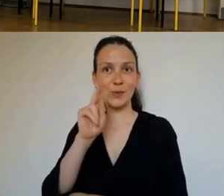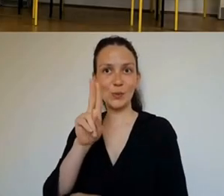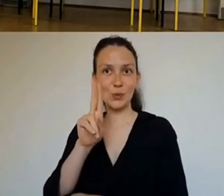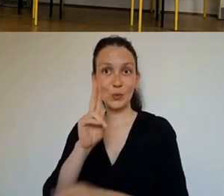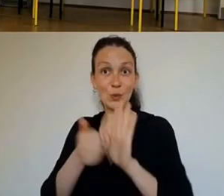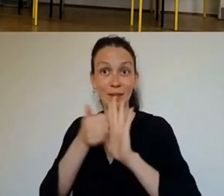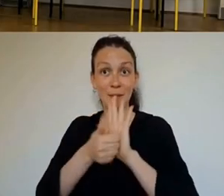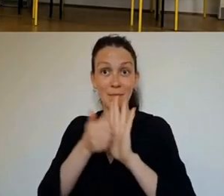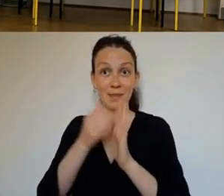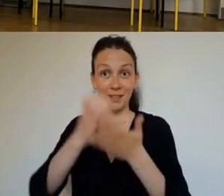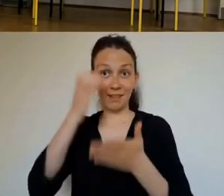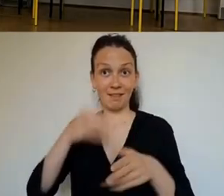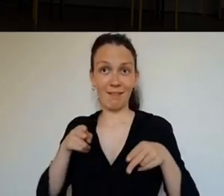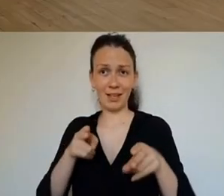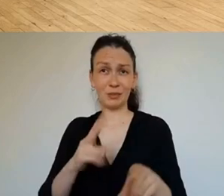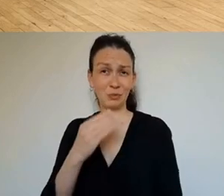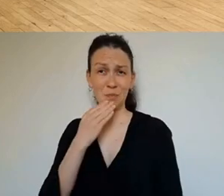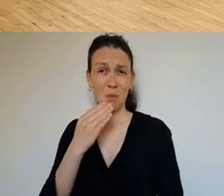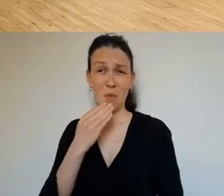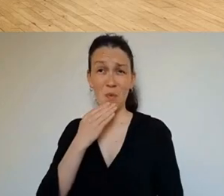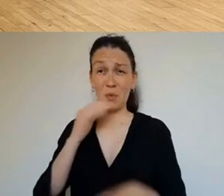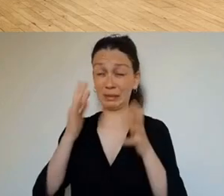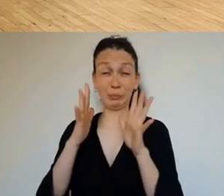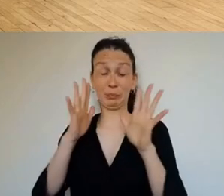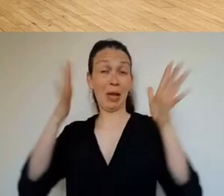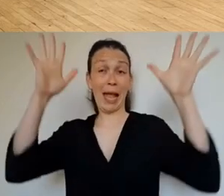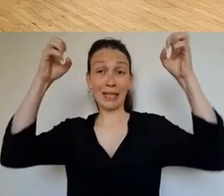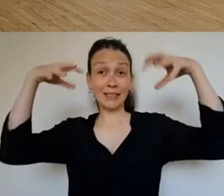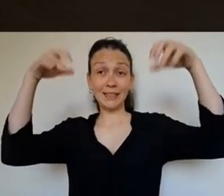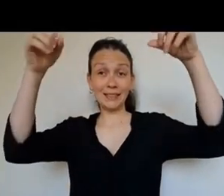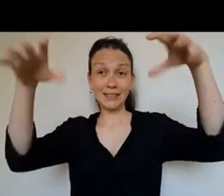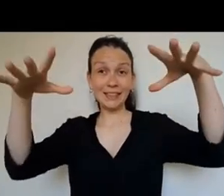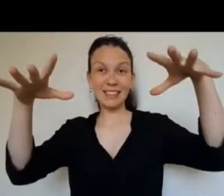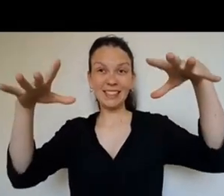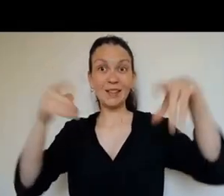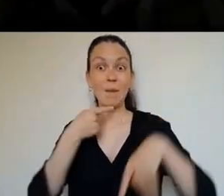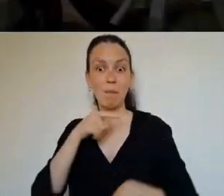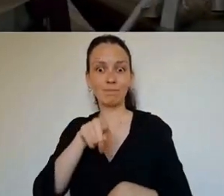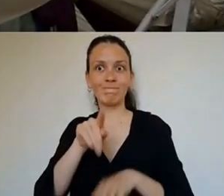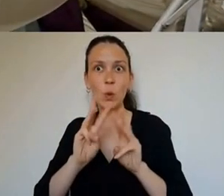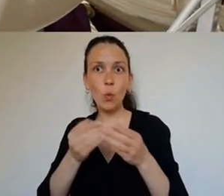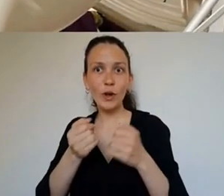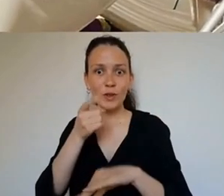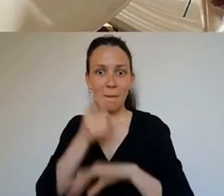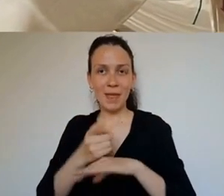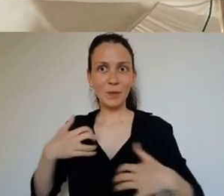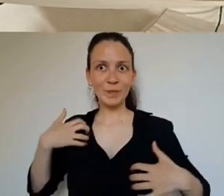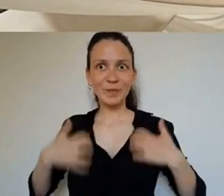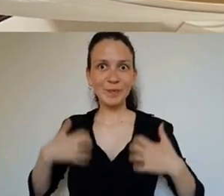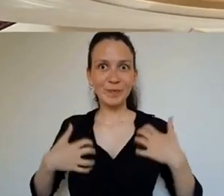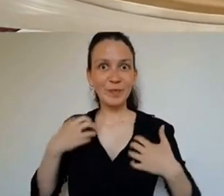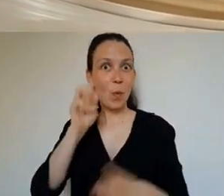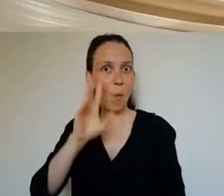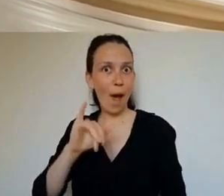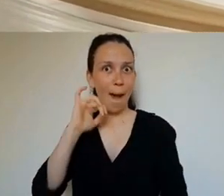The dance studio in the SCTU College Street campus is starkly lit and uninspiring. It is the backdrop for a collaboration